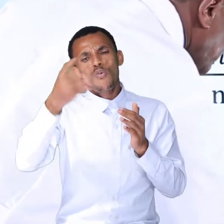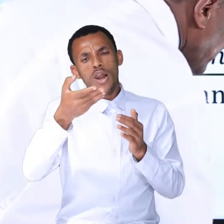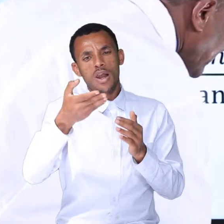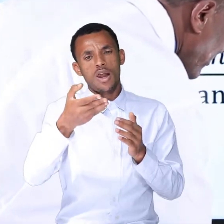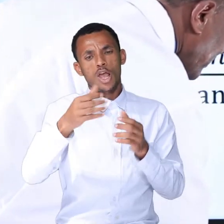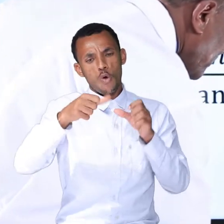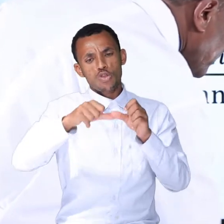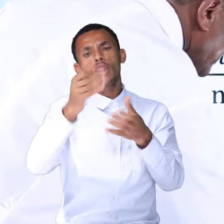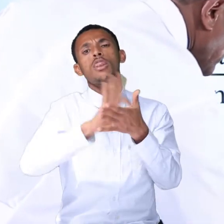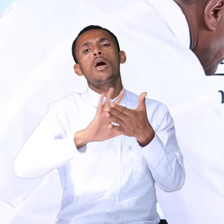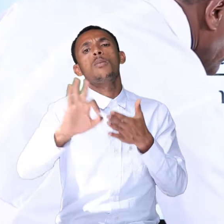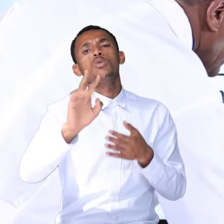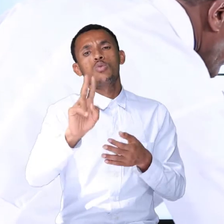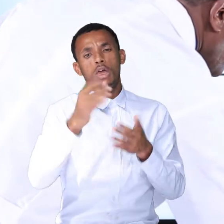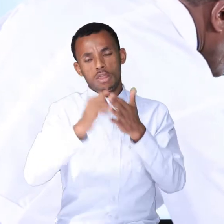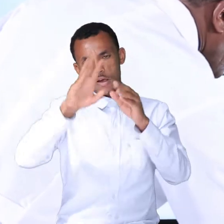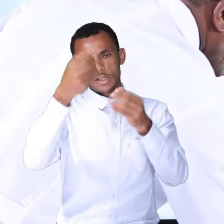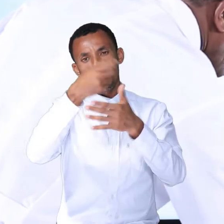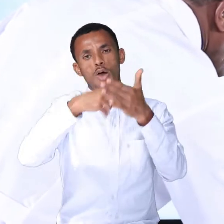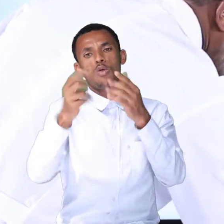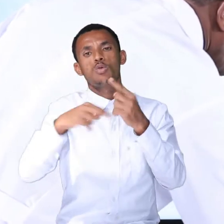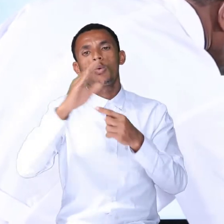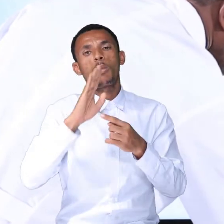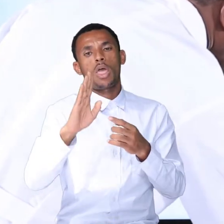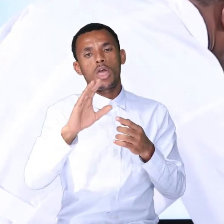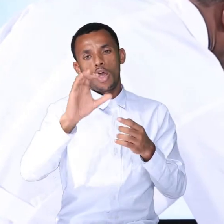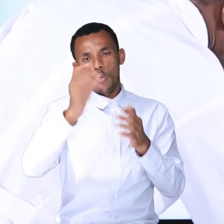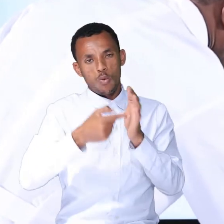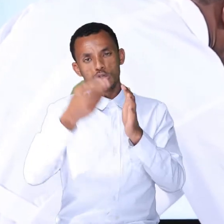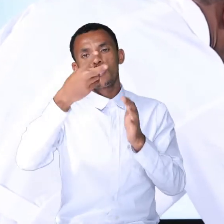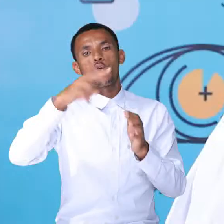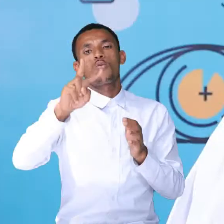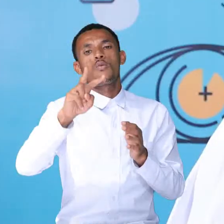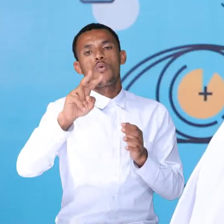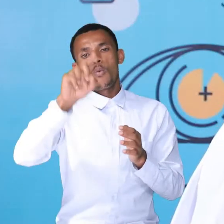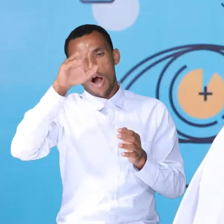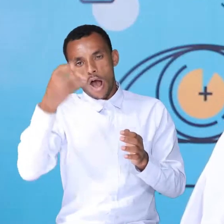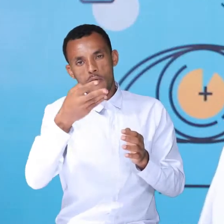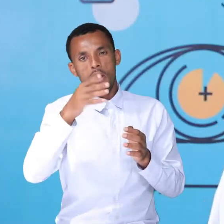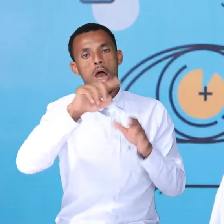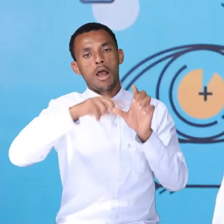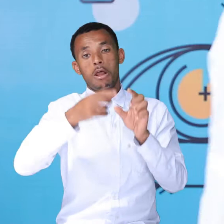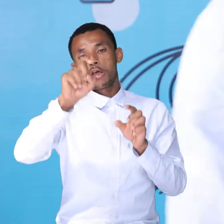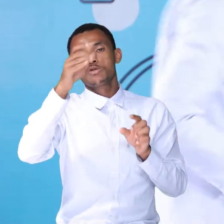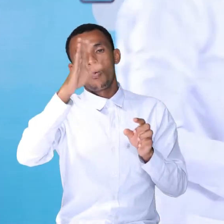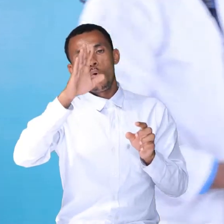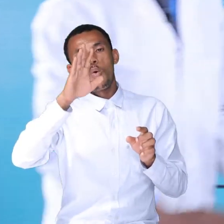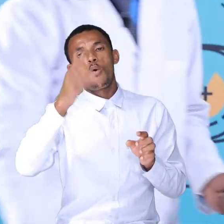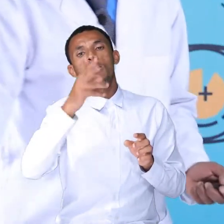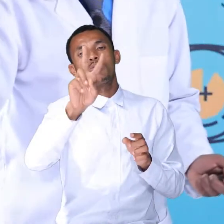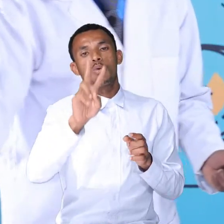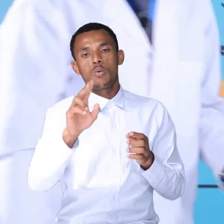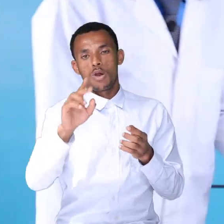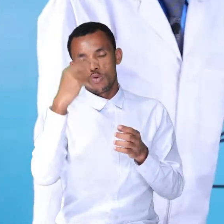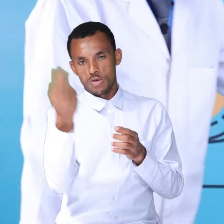a constant number 2. It gives a value to be cos square of half angle x over 2 it will be. So when you